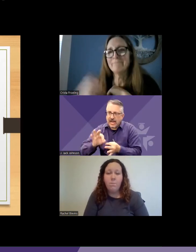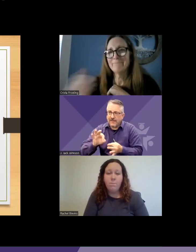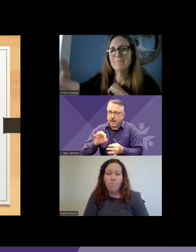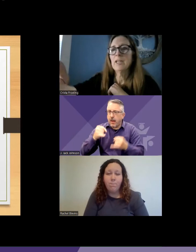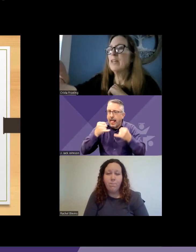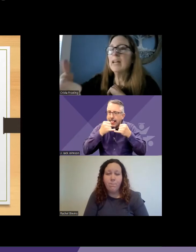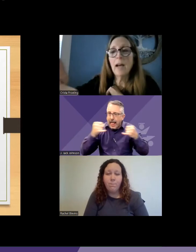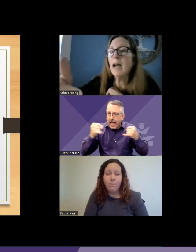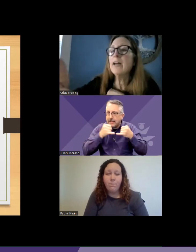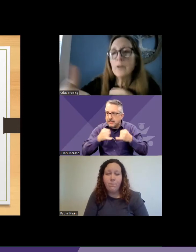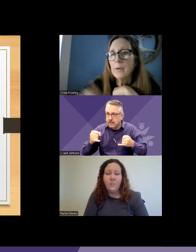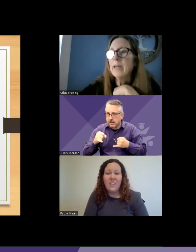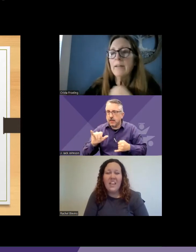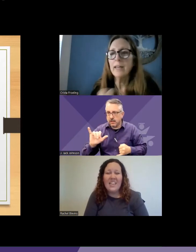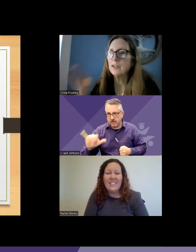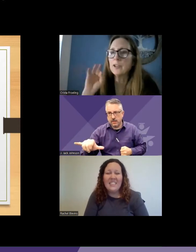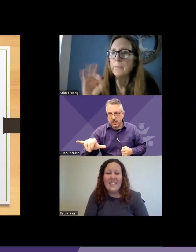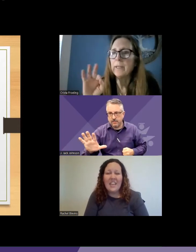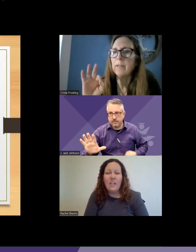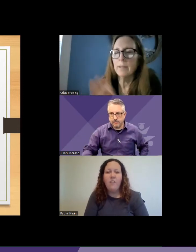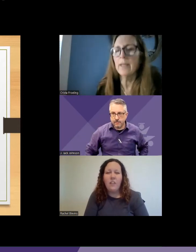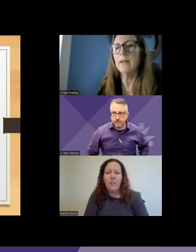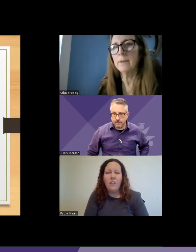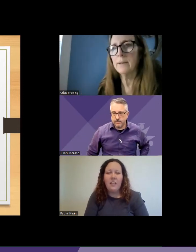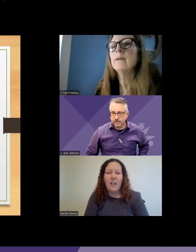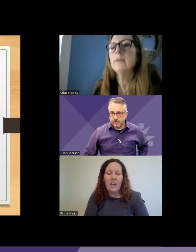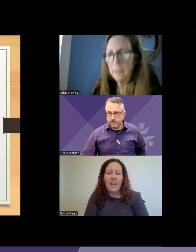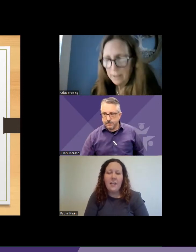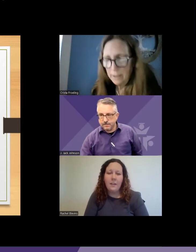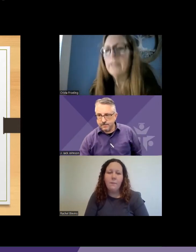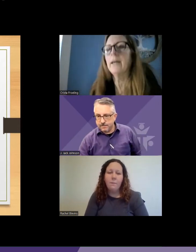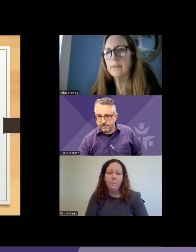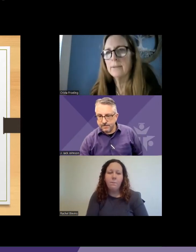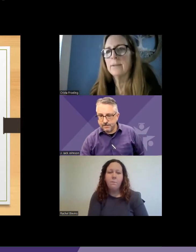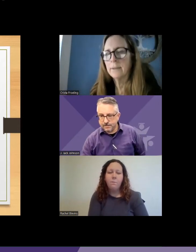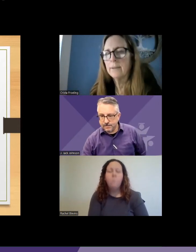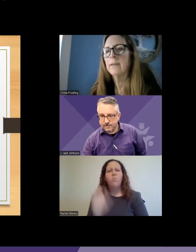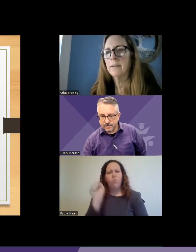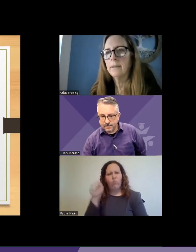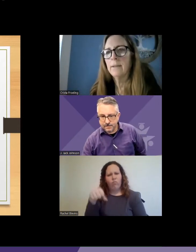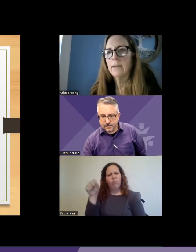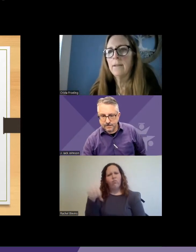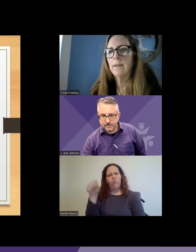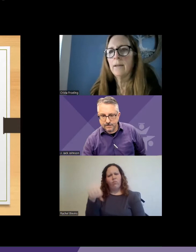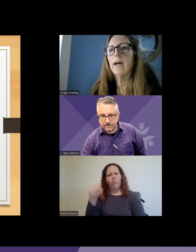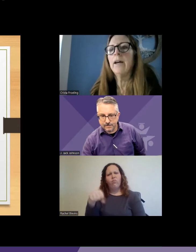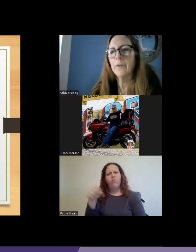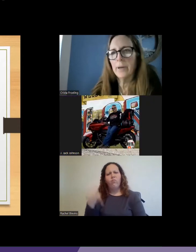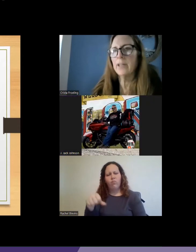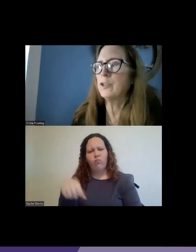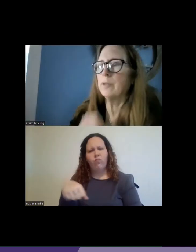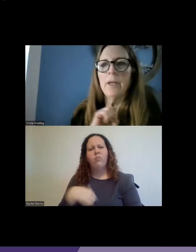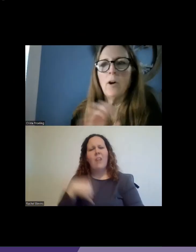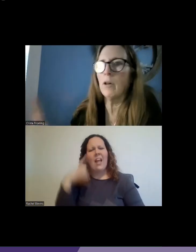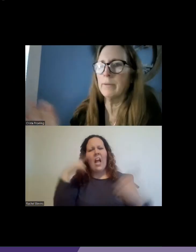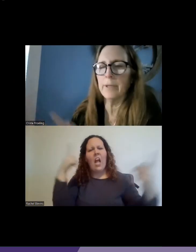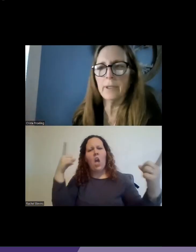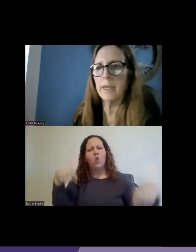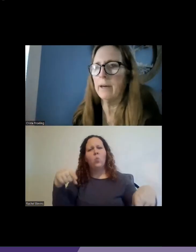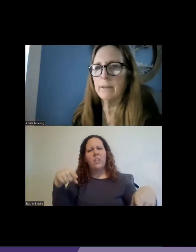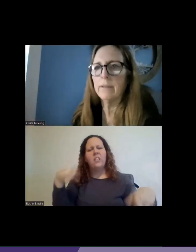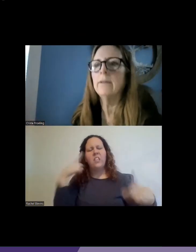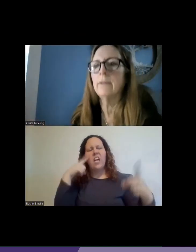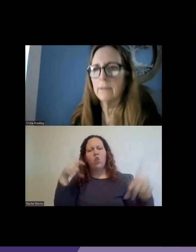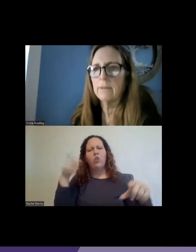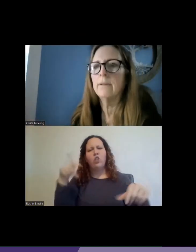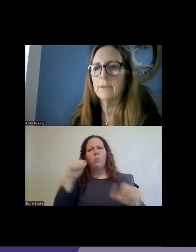them. That I agree. That Instead should of be, line by line. yes. I agree. It should be all of it.